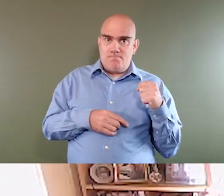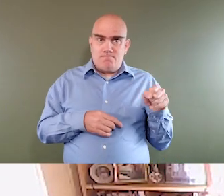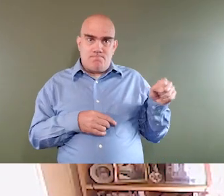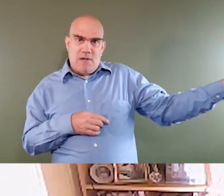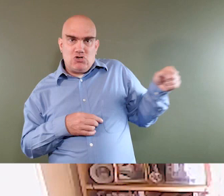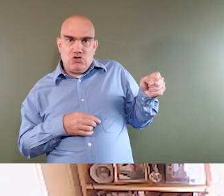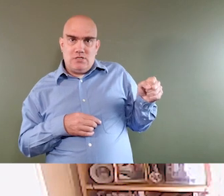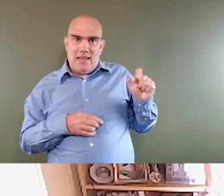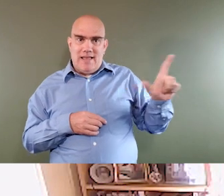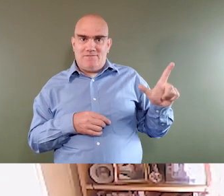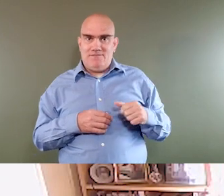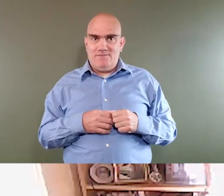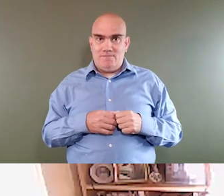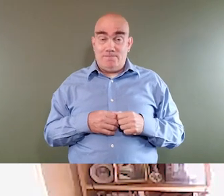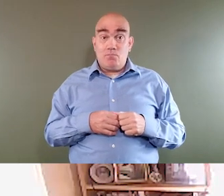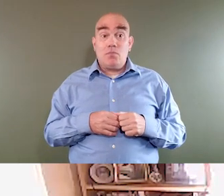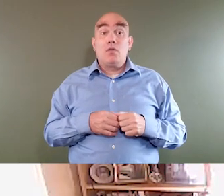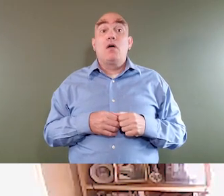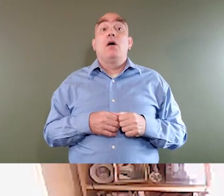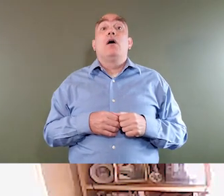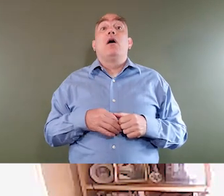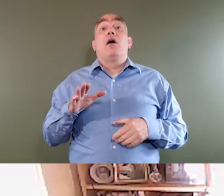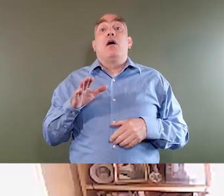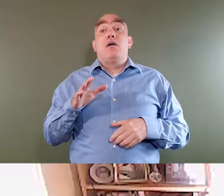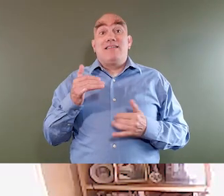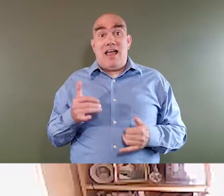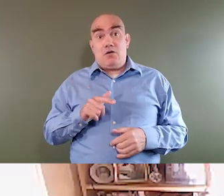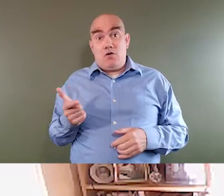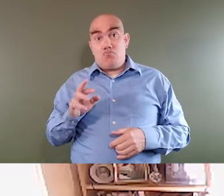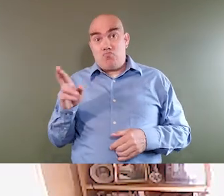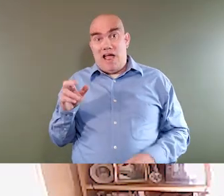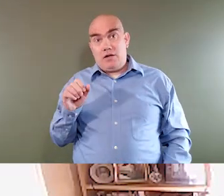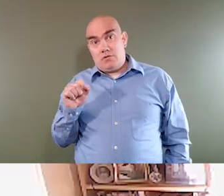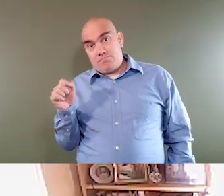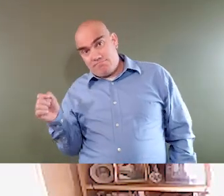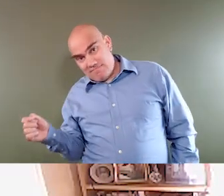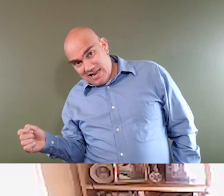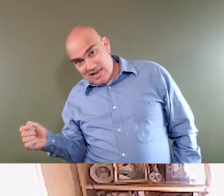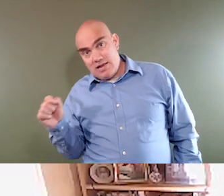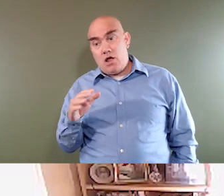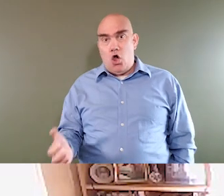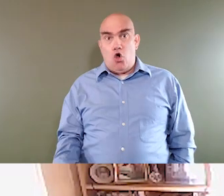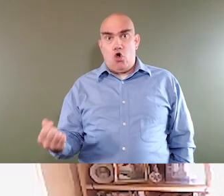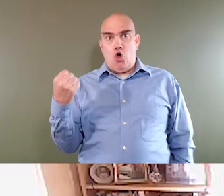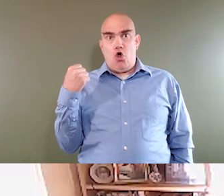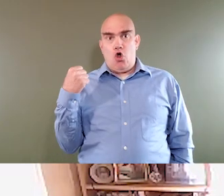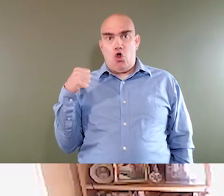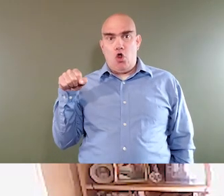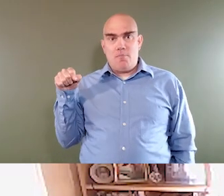left. Bring the weight back down. Side bend to the right, pull the weight in, quick punch to the